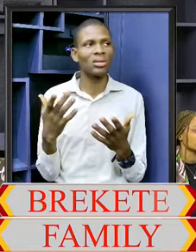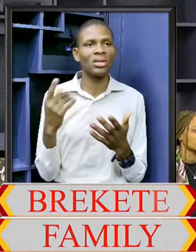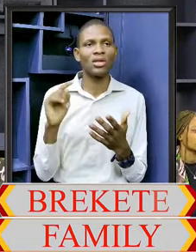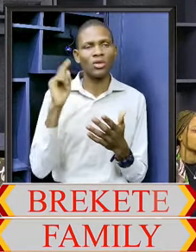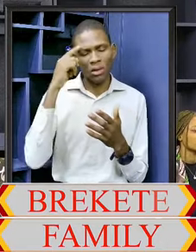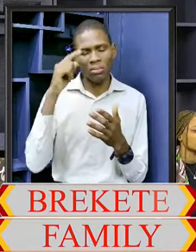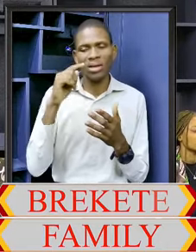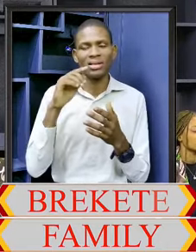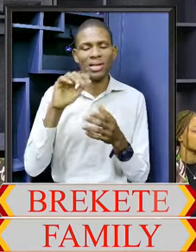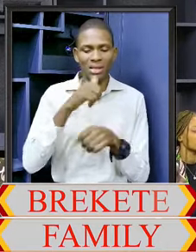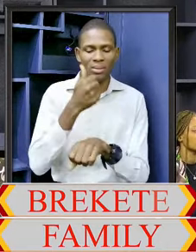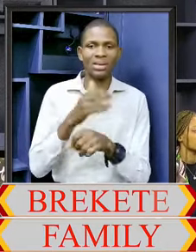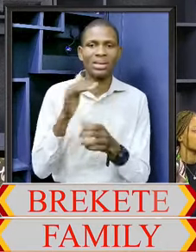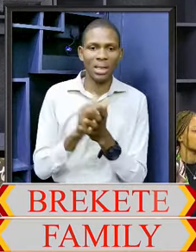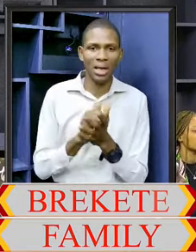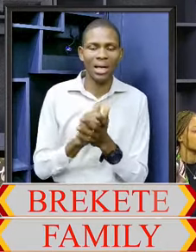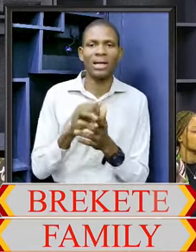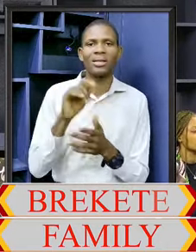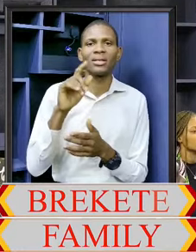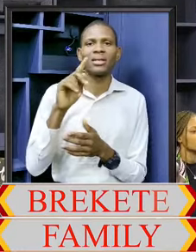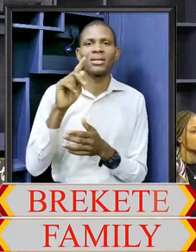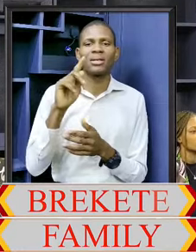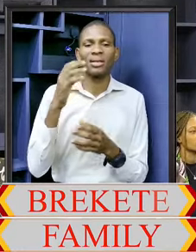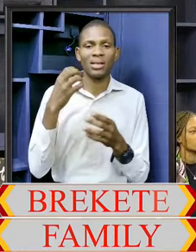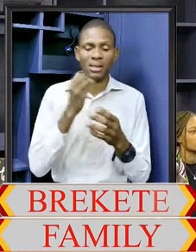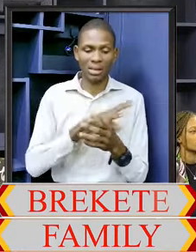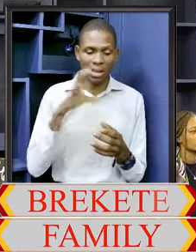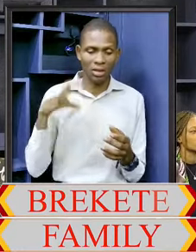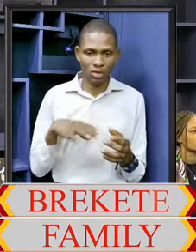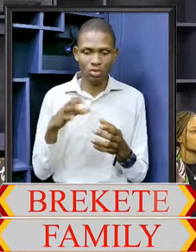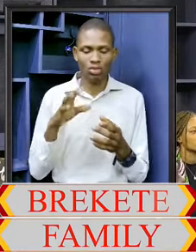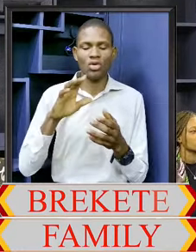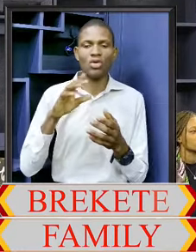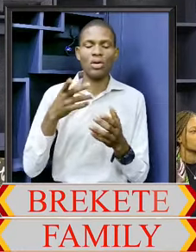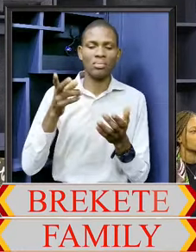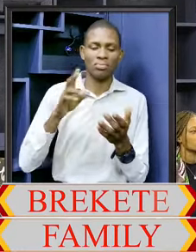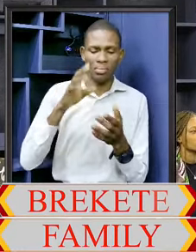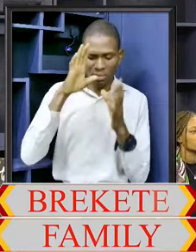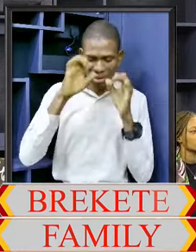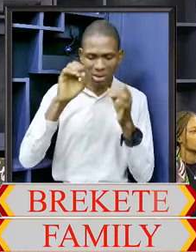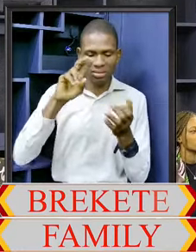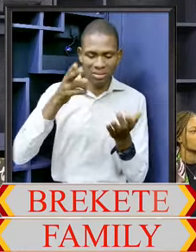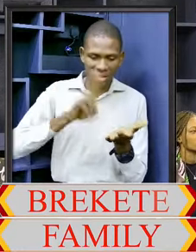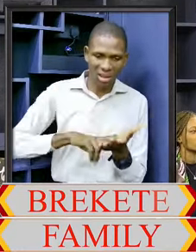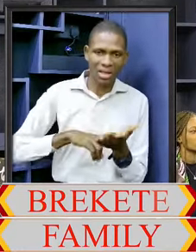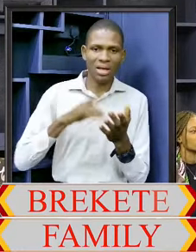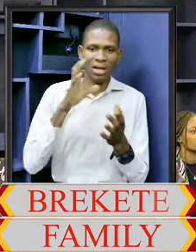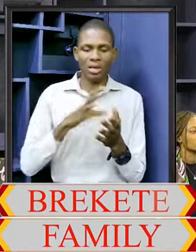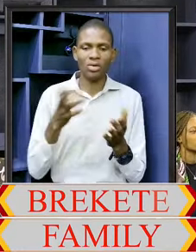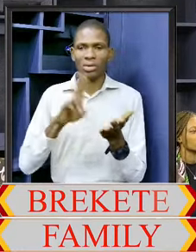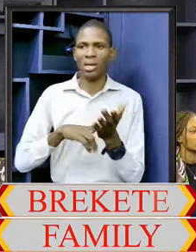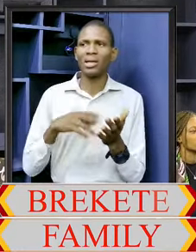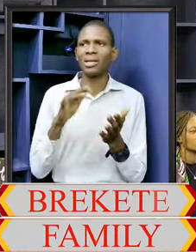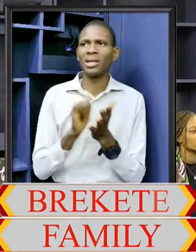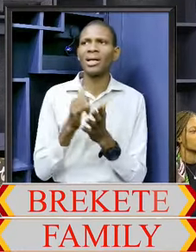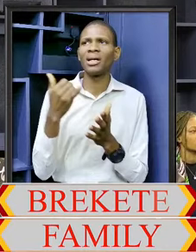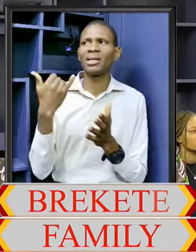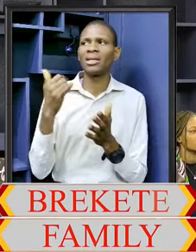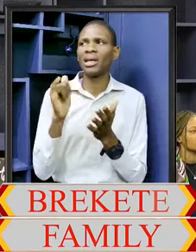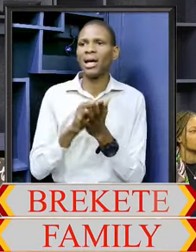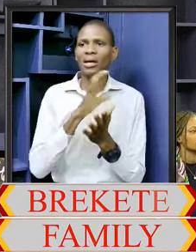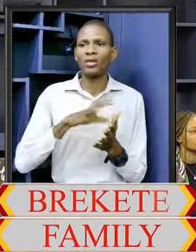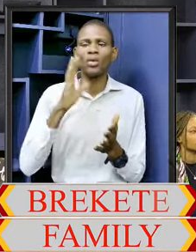Government set up that council, write and for law, president sign, National Assembly pass, president sign. Say that council go they get